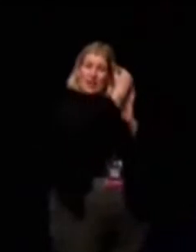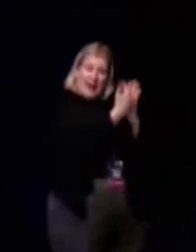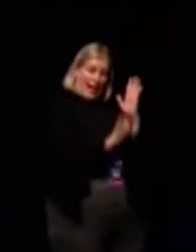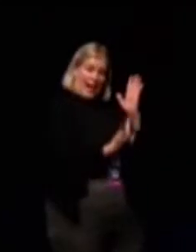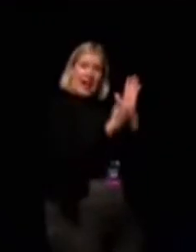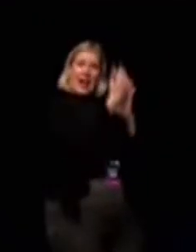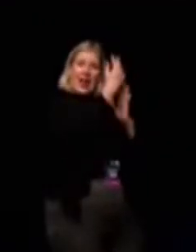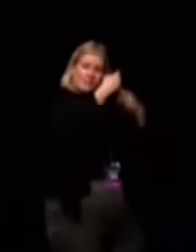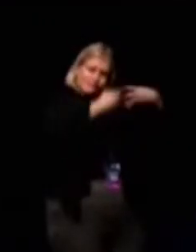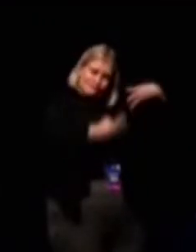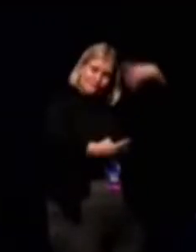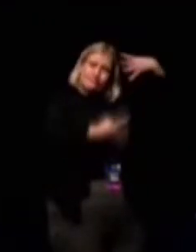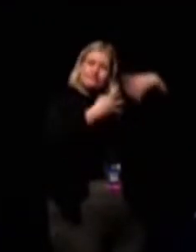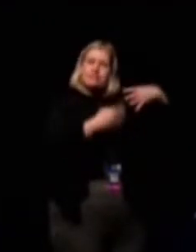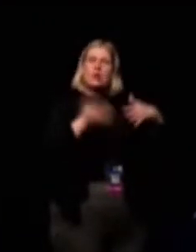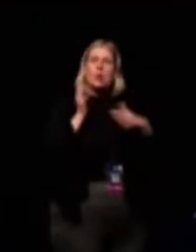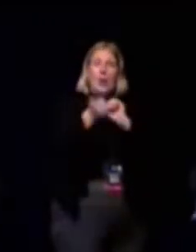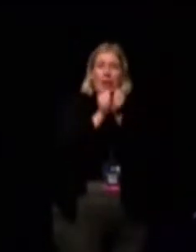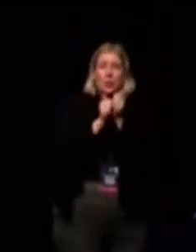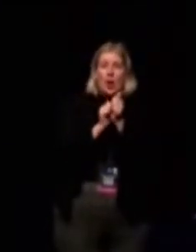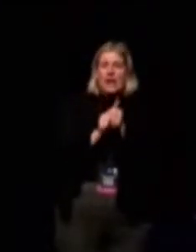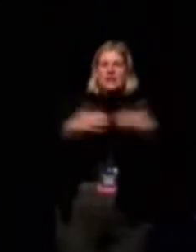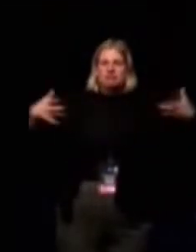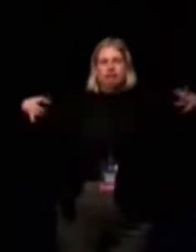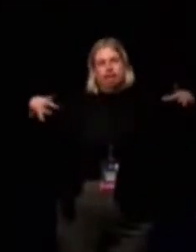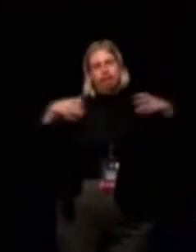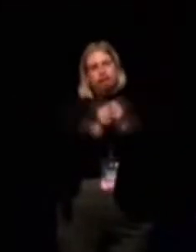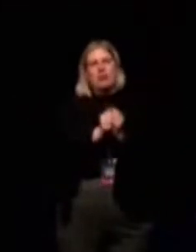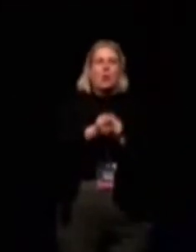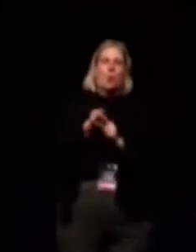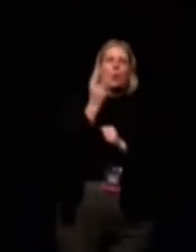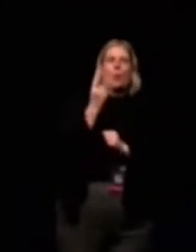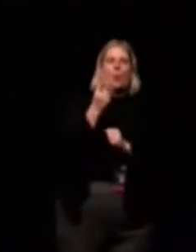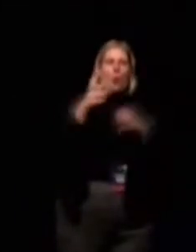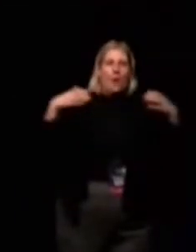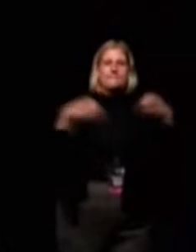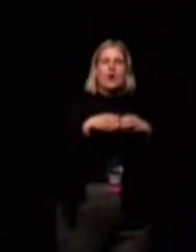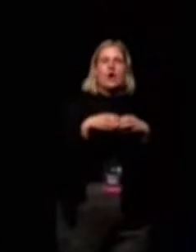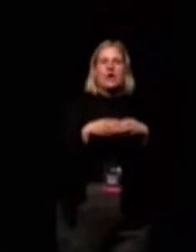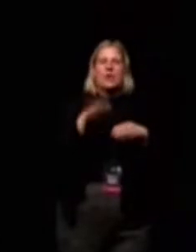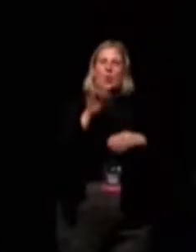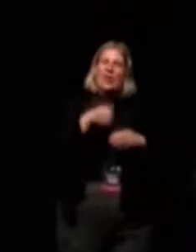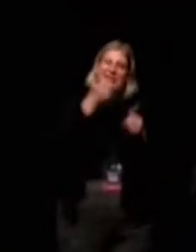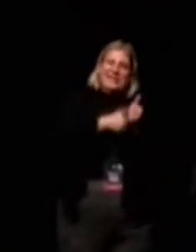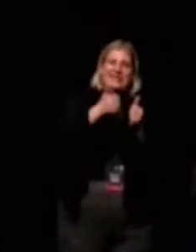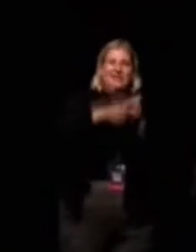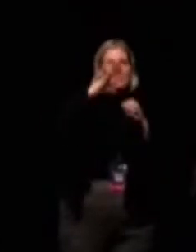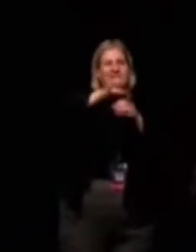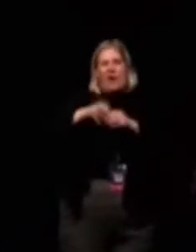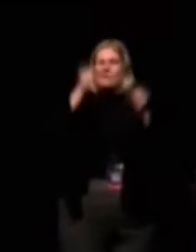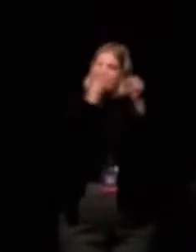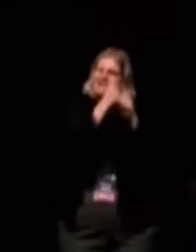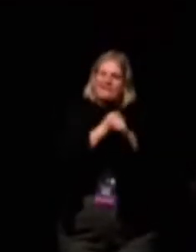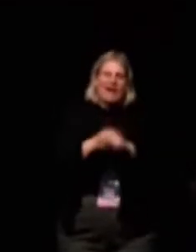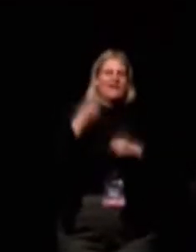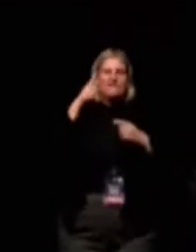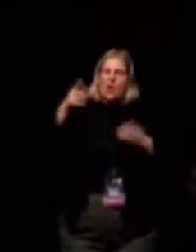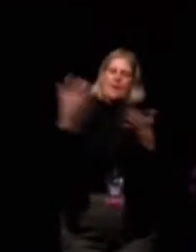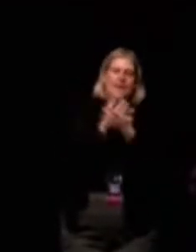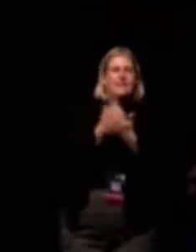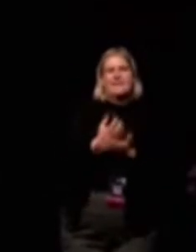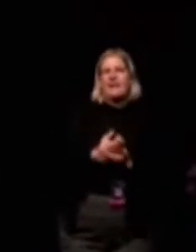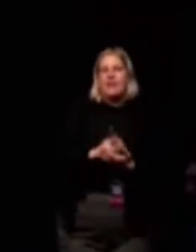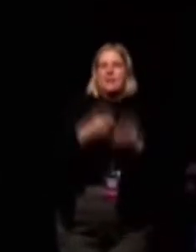run as one party. And we'll fight for every single vote, every single community, every single corner